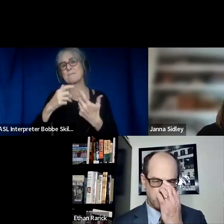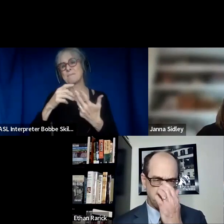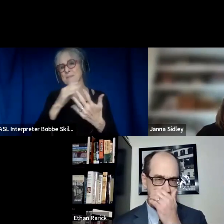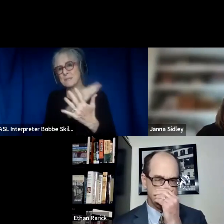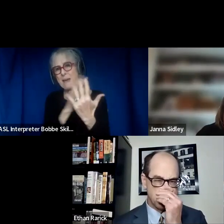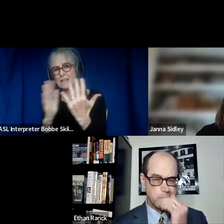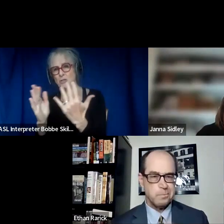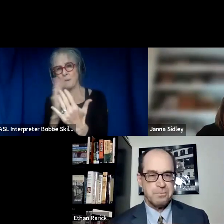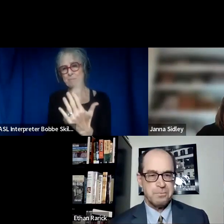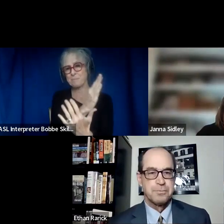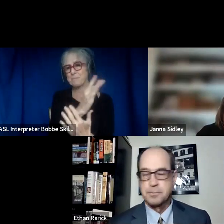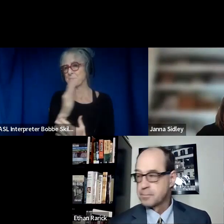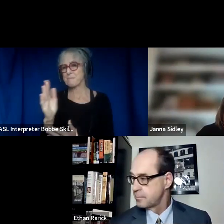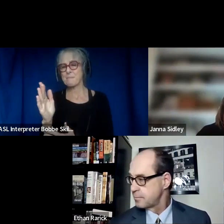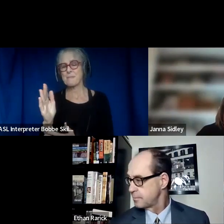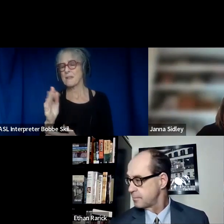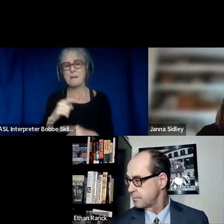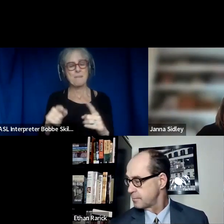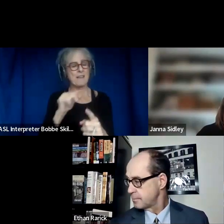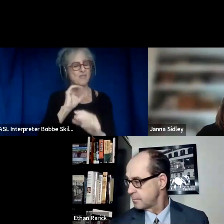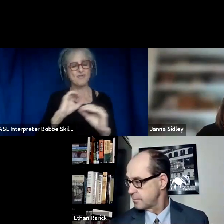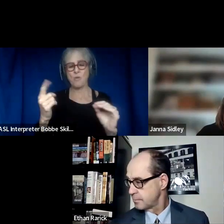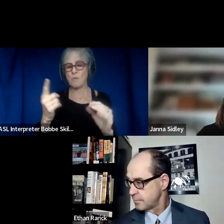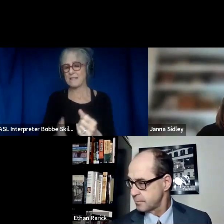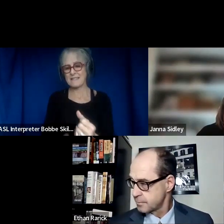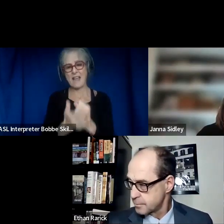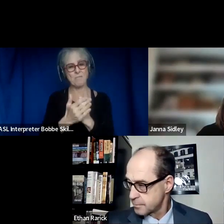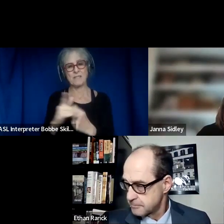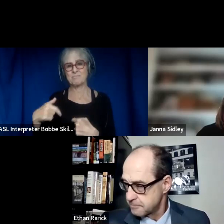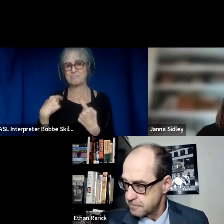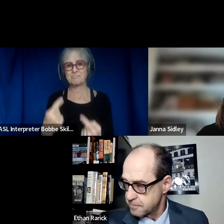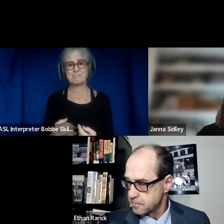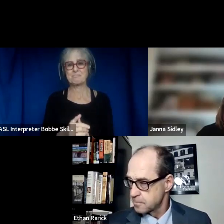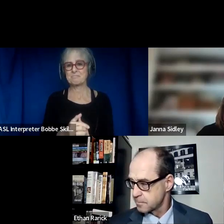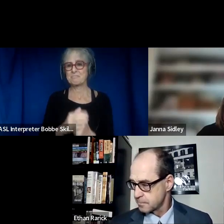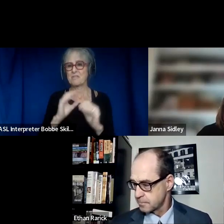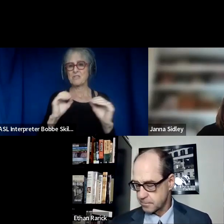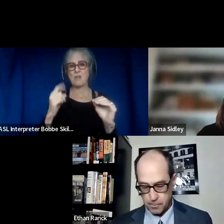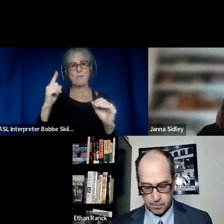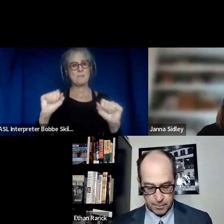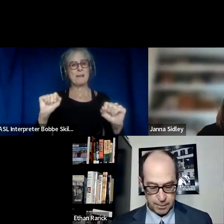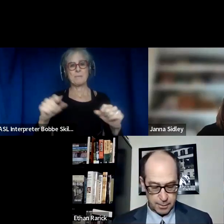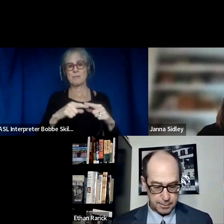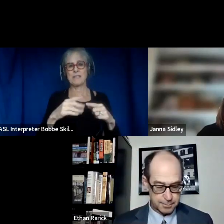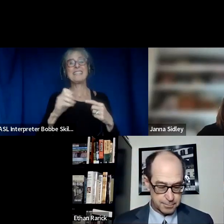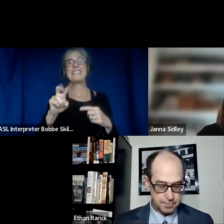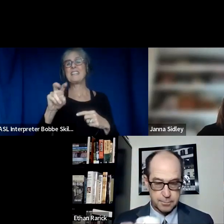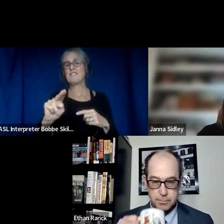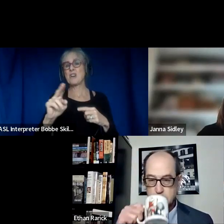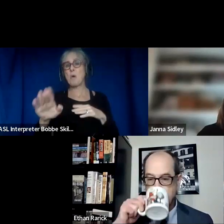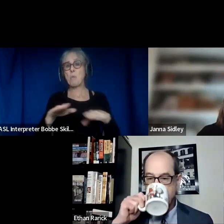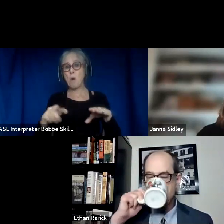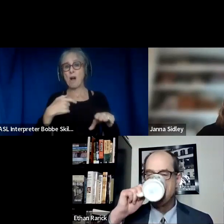have not gotten any help from anyone. So no one has even been able to walk me to that doorway, which